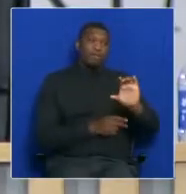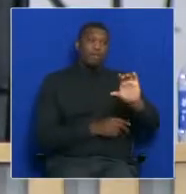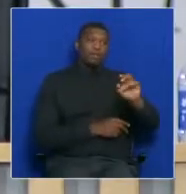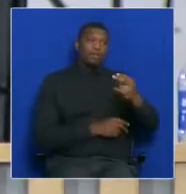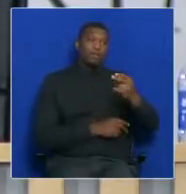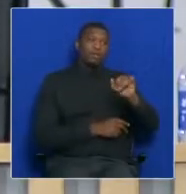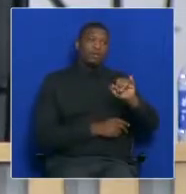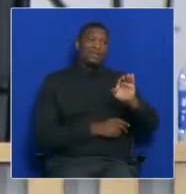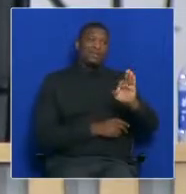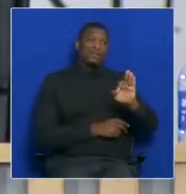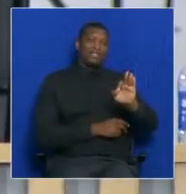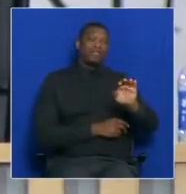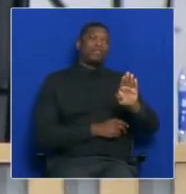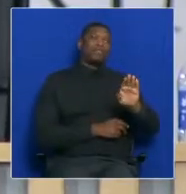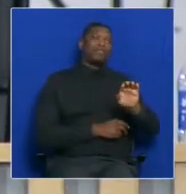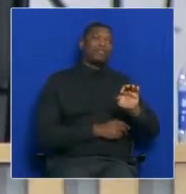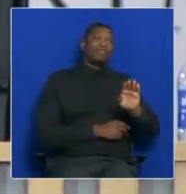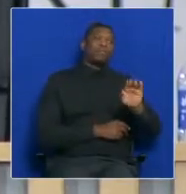reported to me as chiefs.